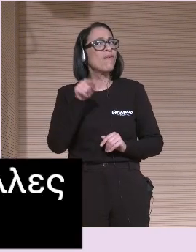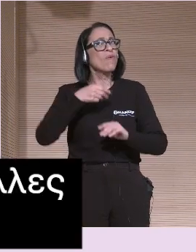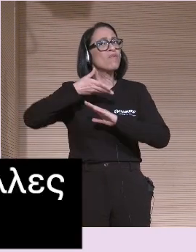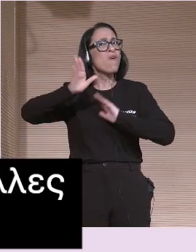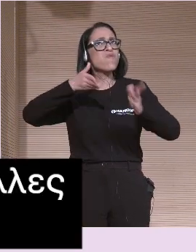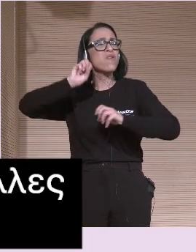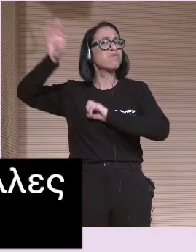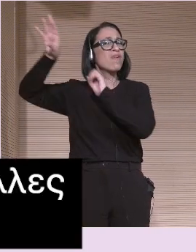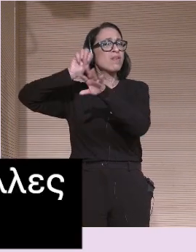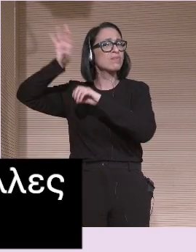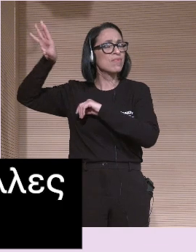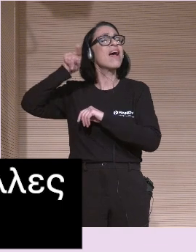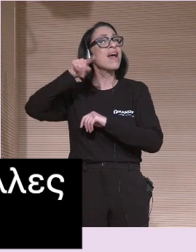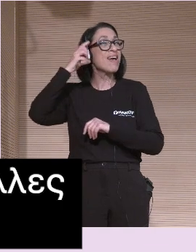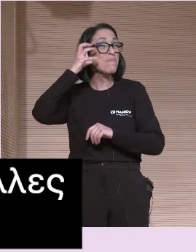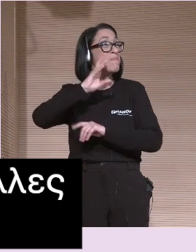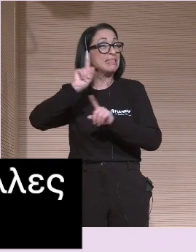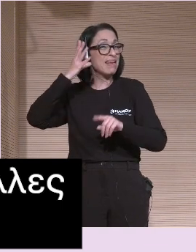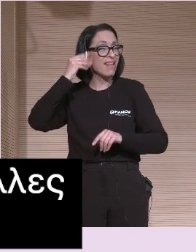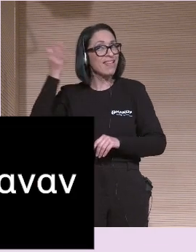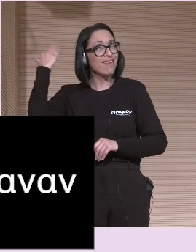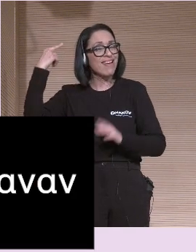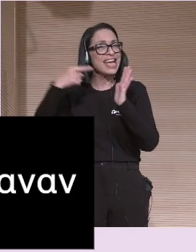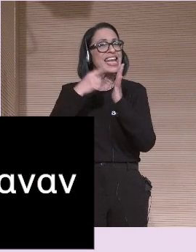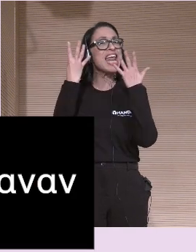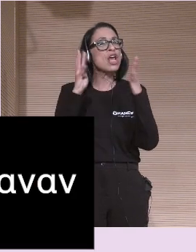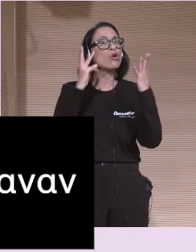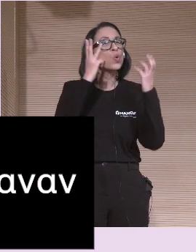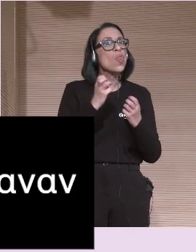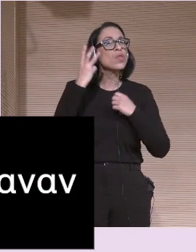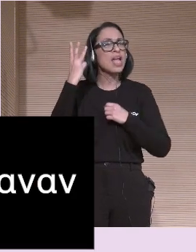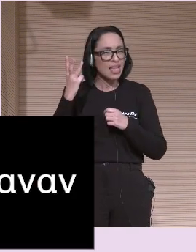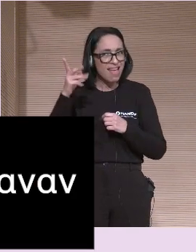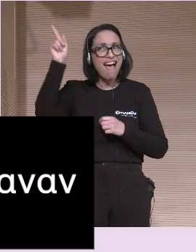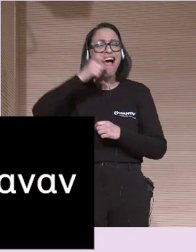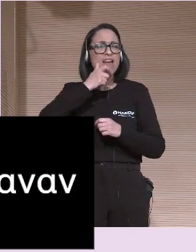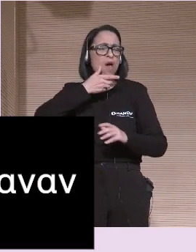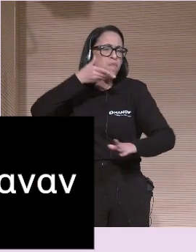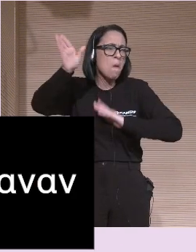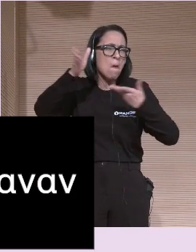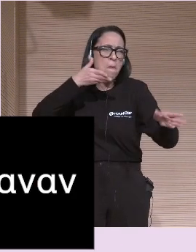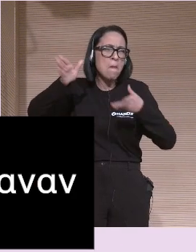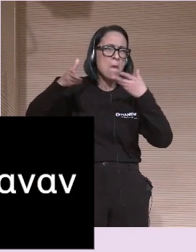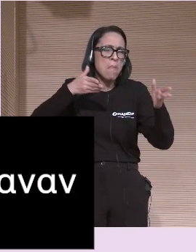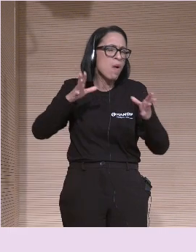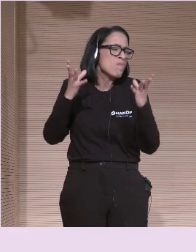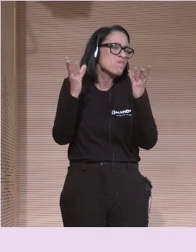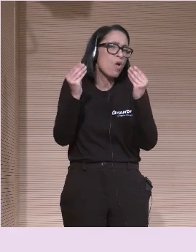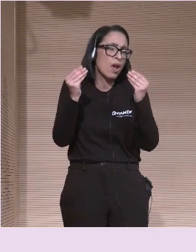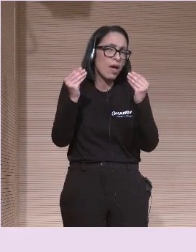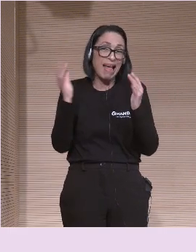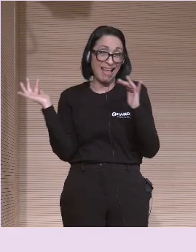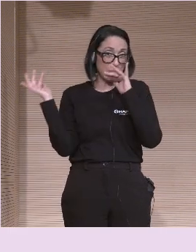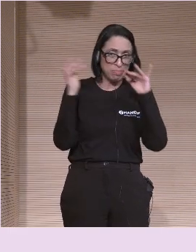people, Britain was a massive exporter of people, actually a country of net emigration, not immigration. A